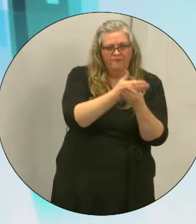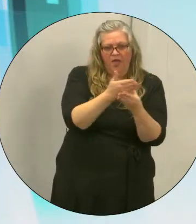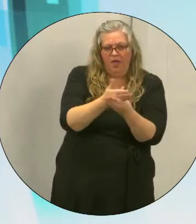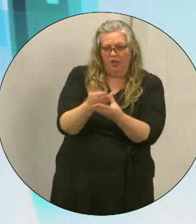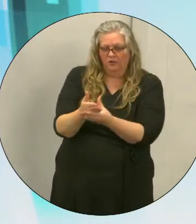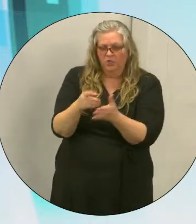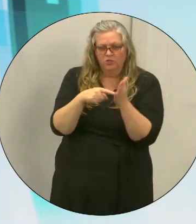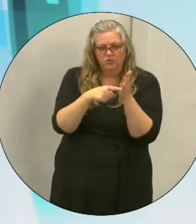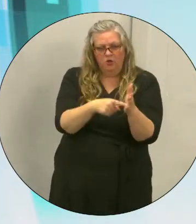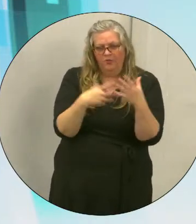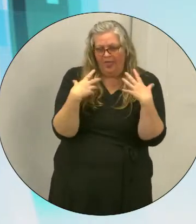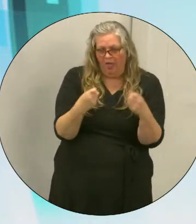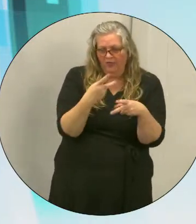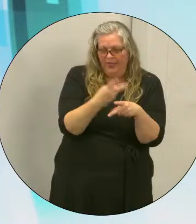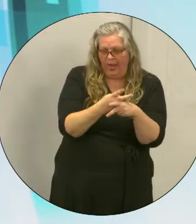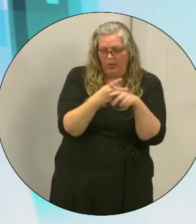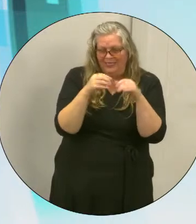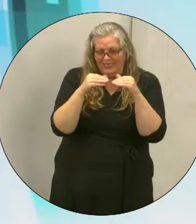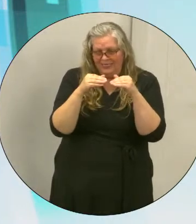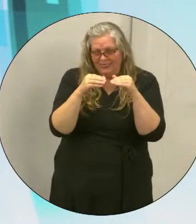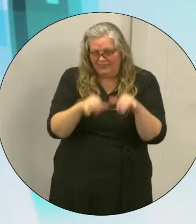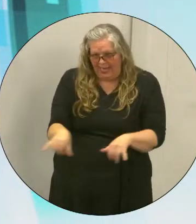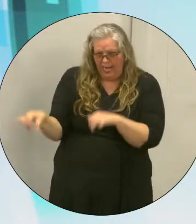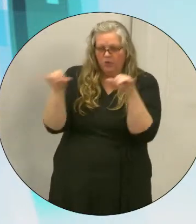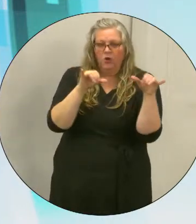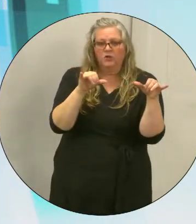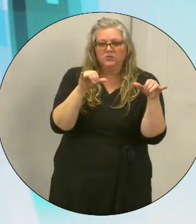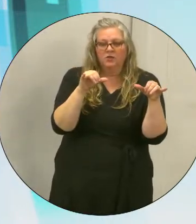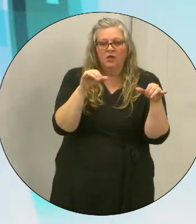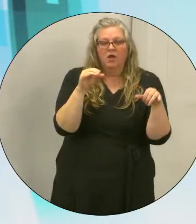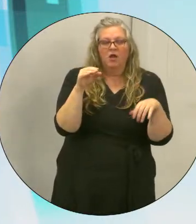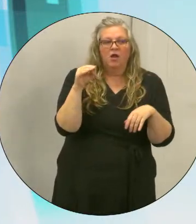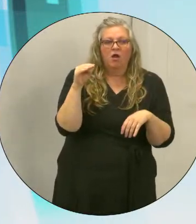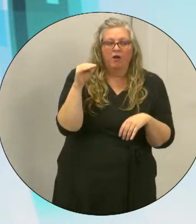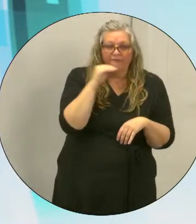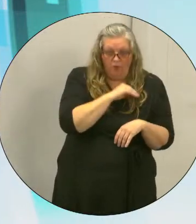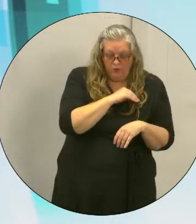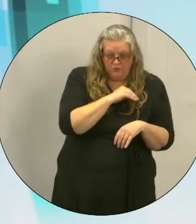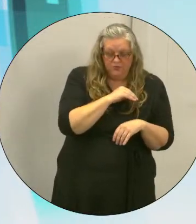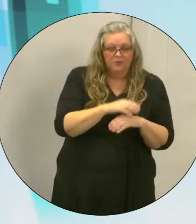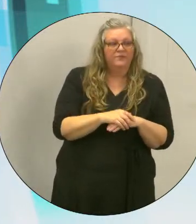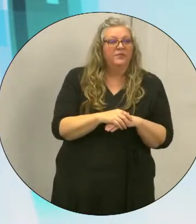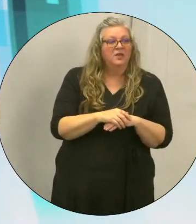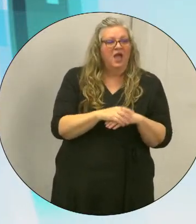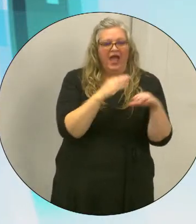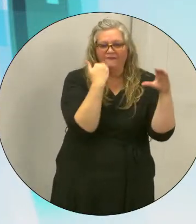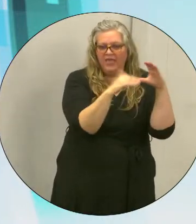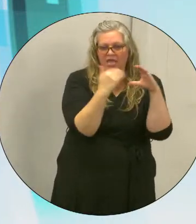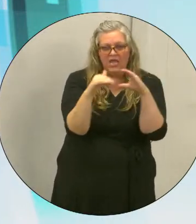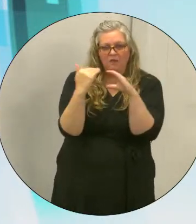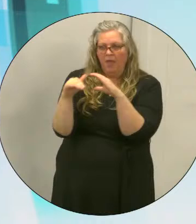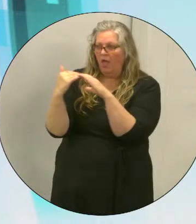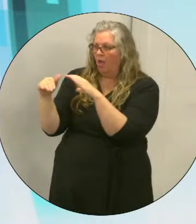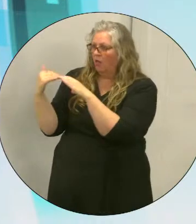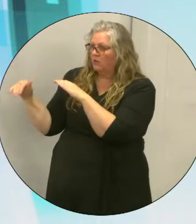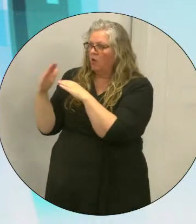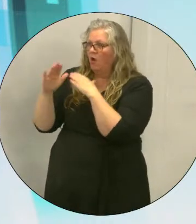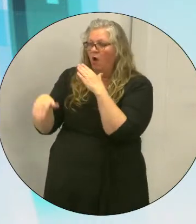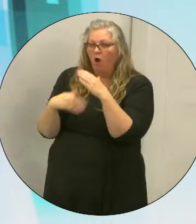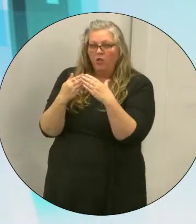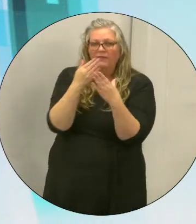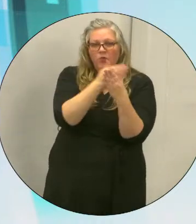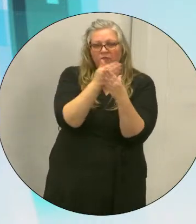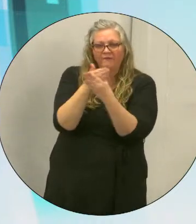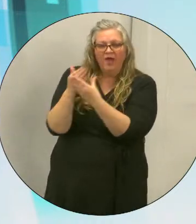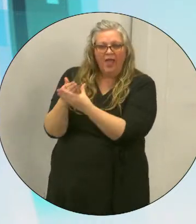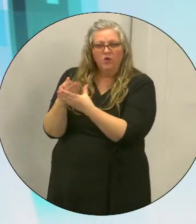false based on no scientific experiments or even a single medical study. I emailed all of you trustees the WPATH files last